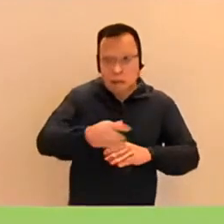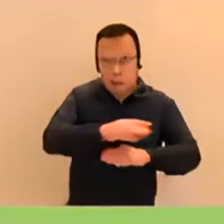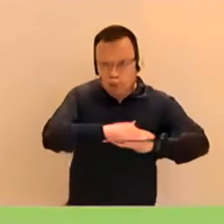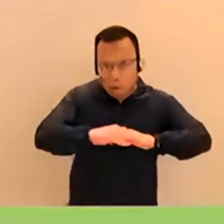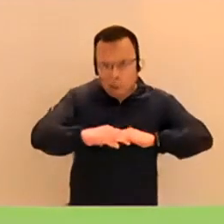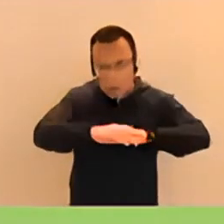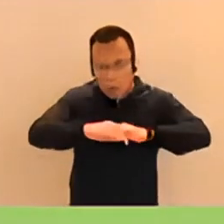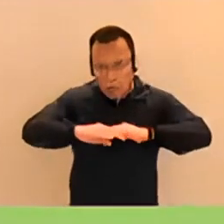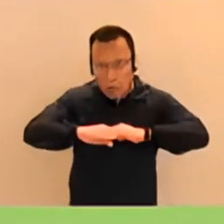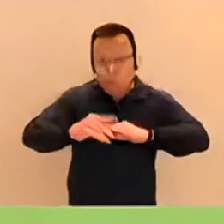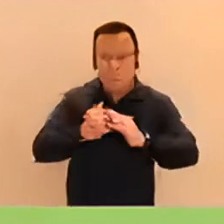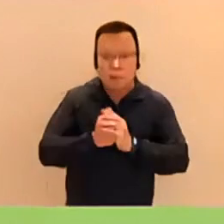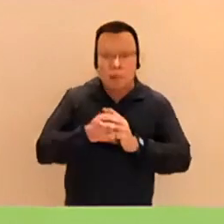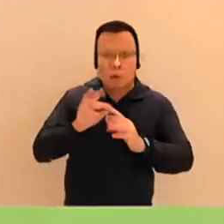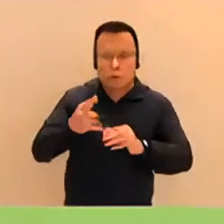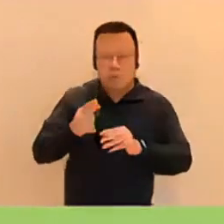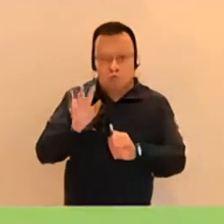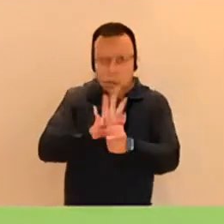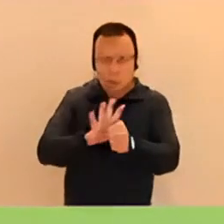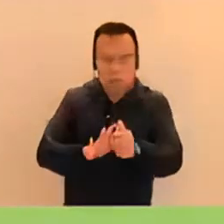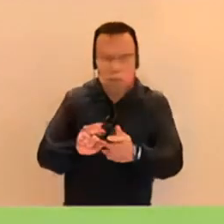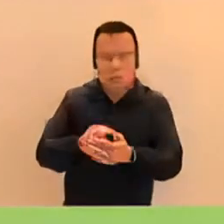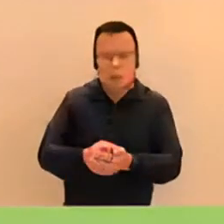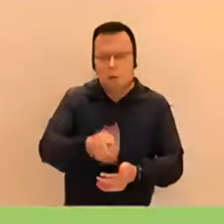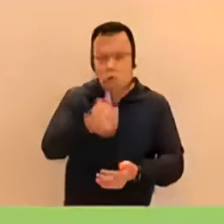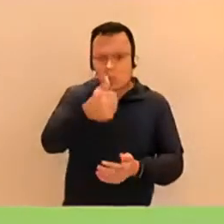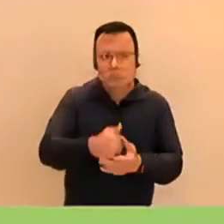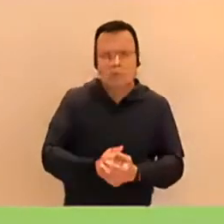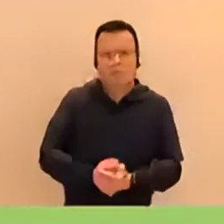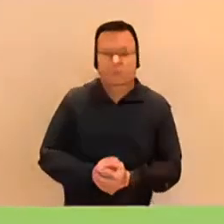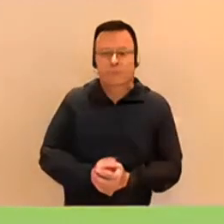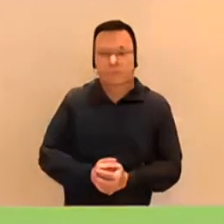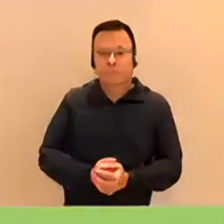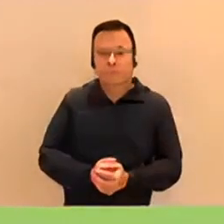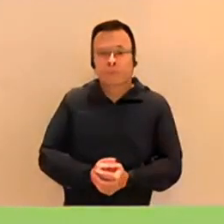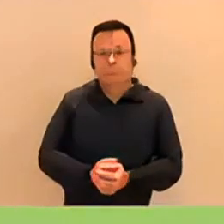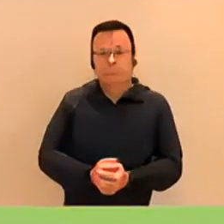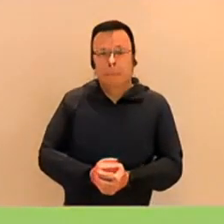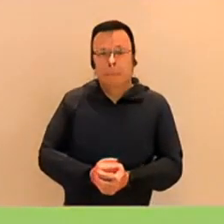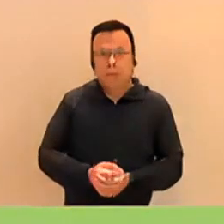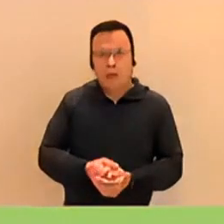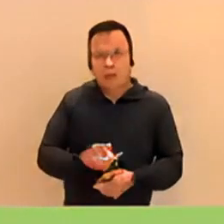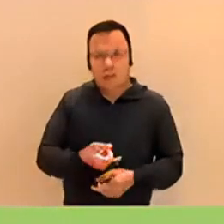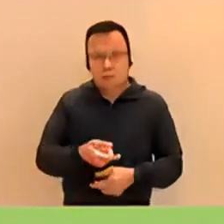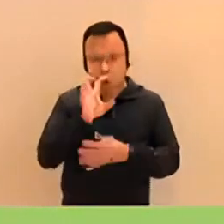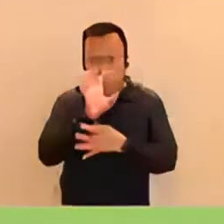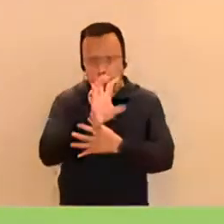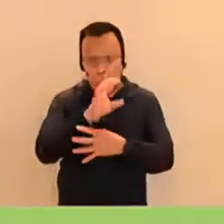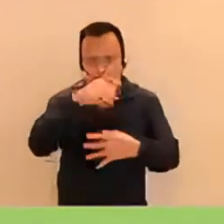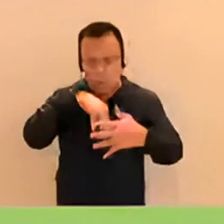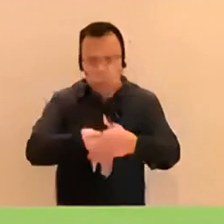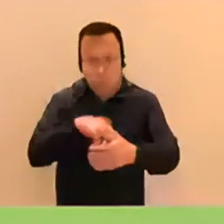shorelines in Dongchong. Now, the screen here shows our trial sites.